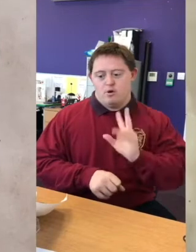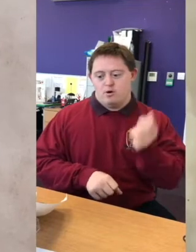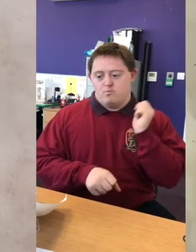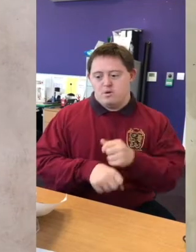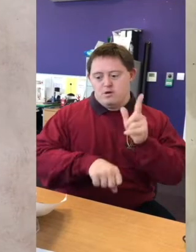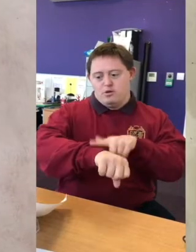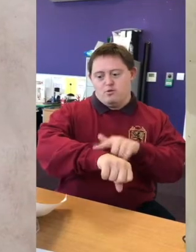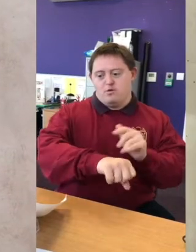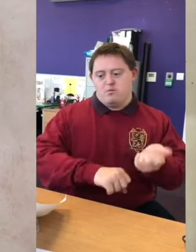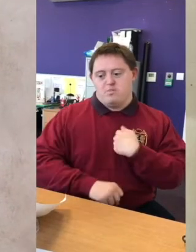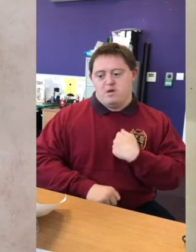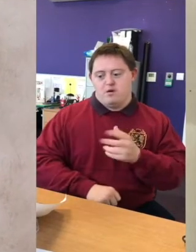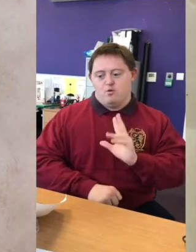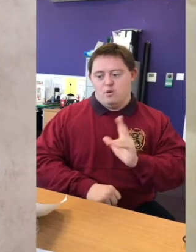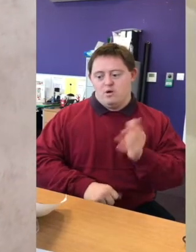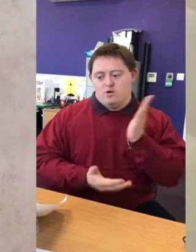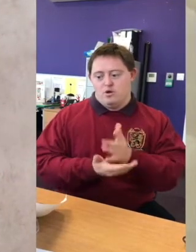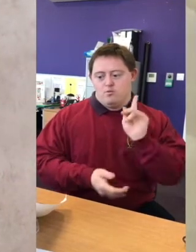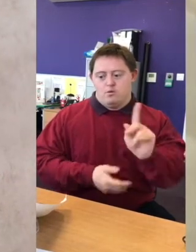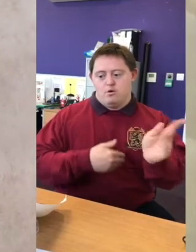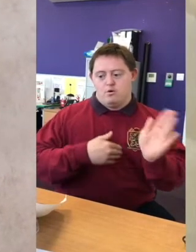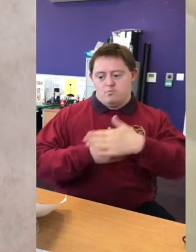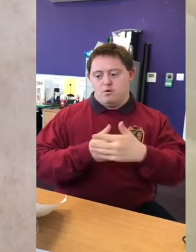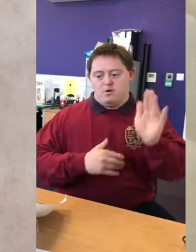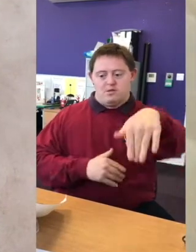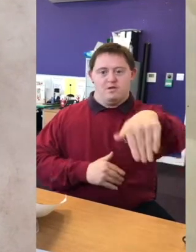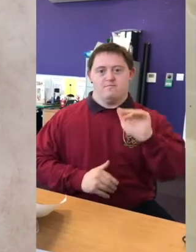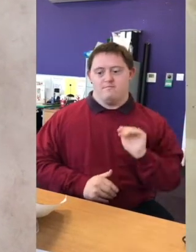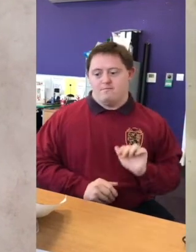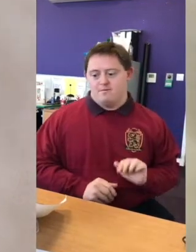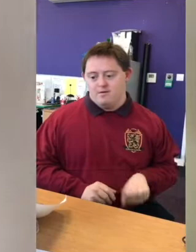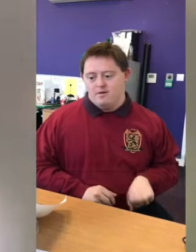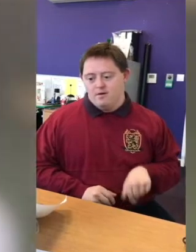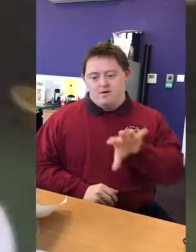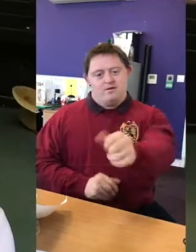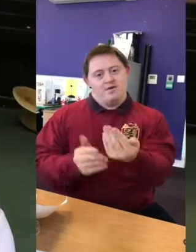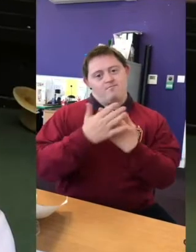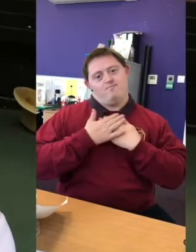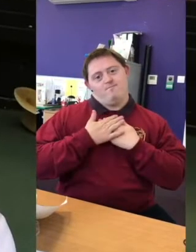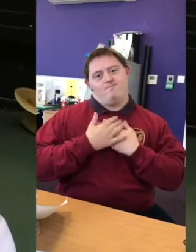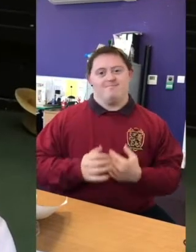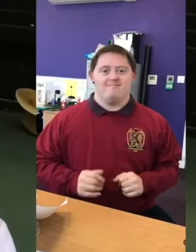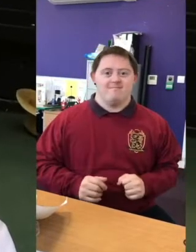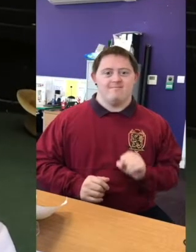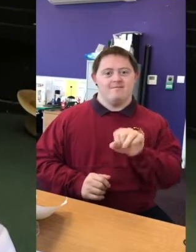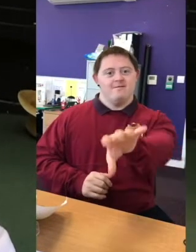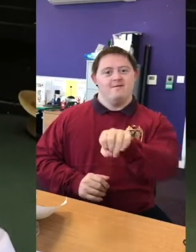She'll be touching me in just one more step. Take a breath.